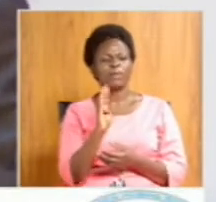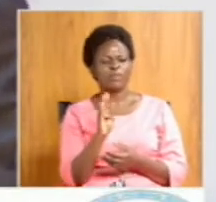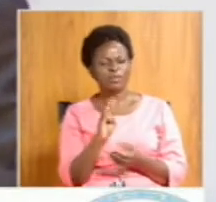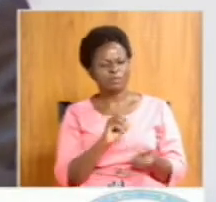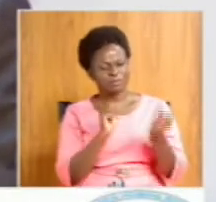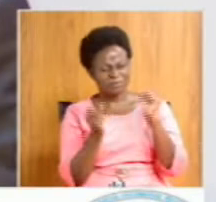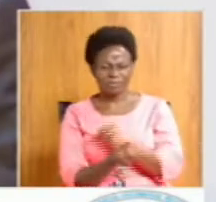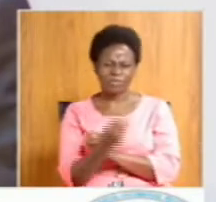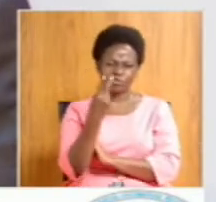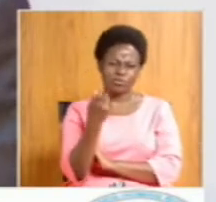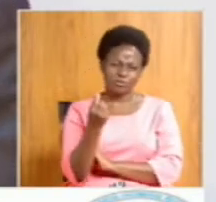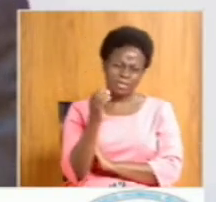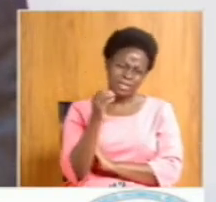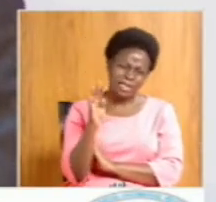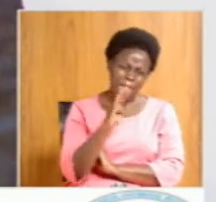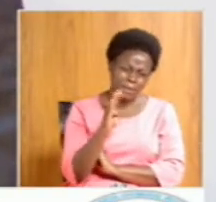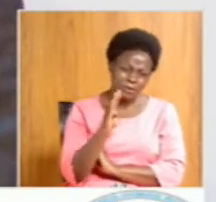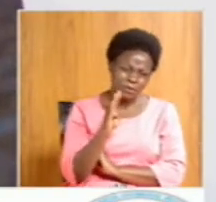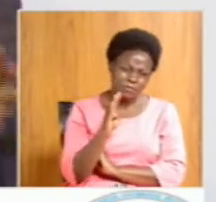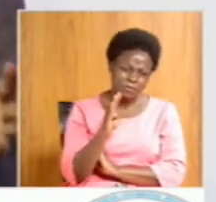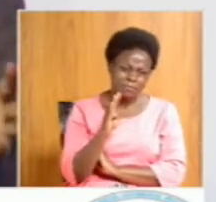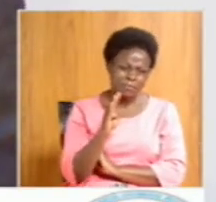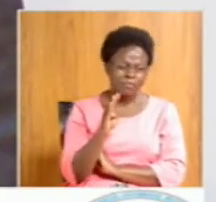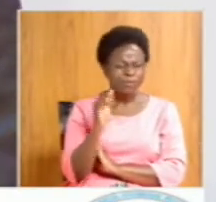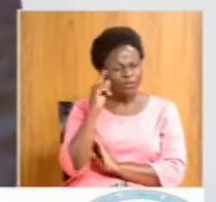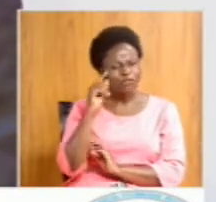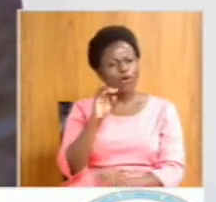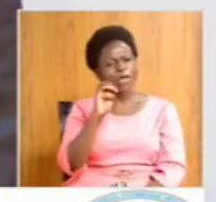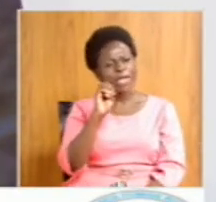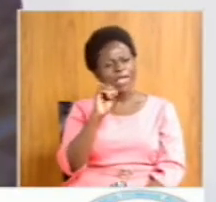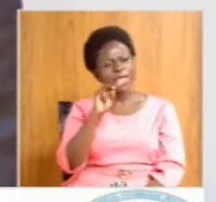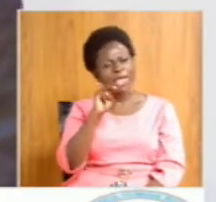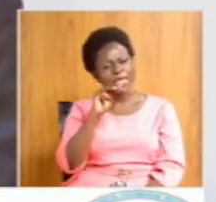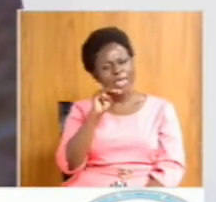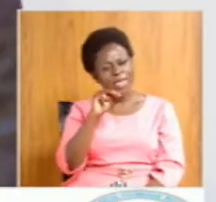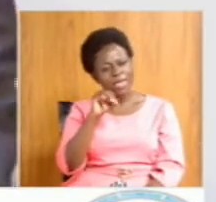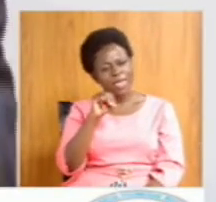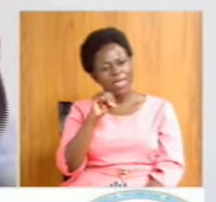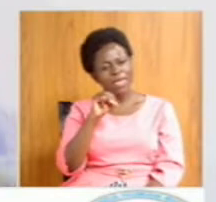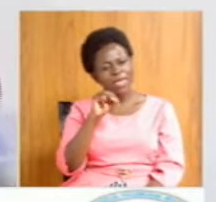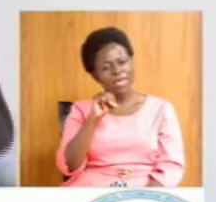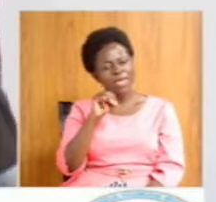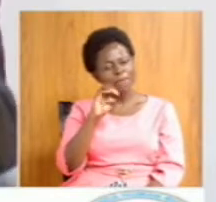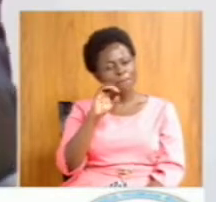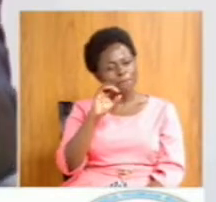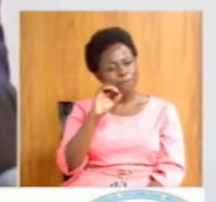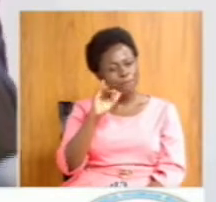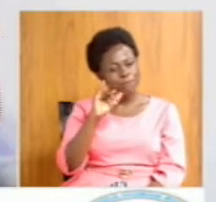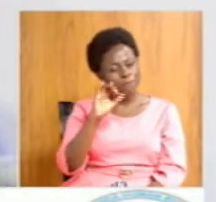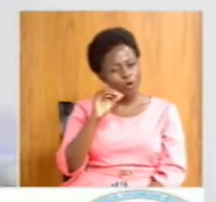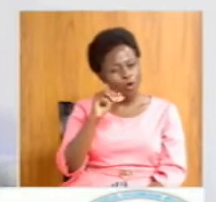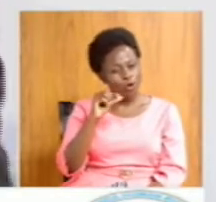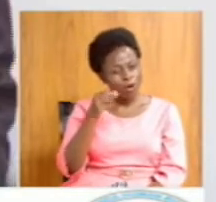went to 260 billion to for a those are the talent groups because we thought these we are targeting